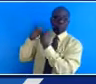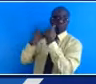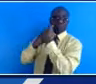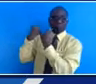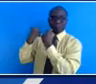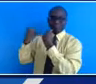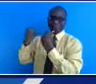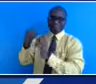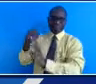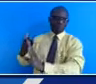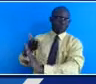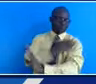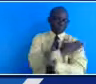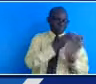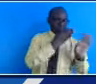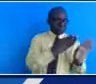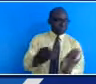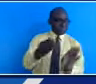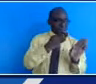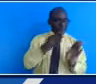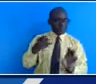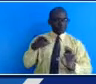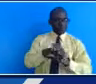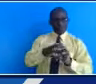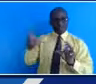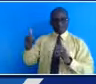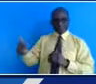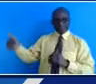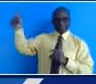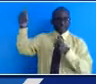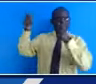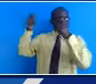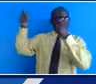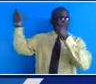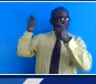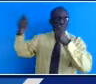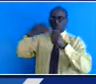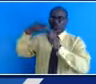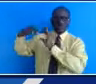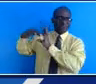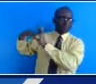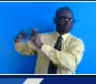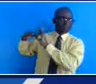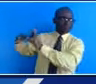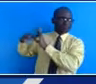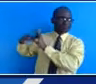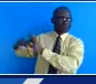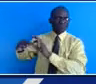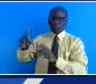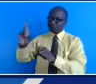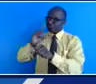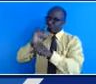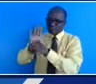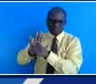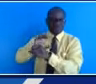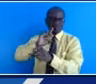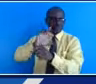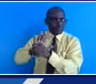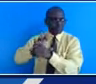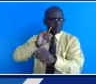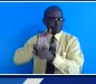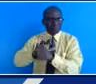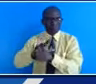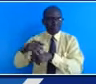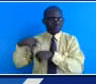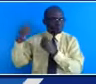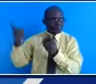is as strong as ever. And we need that from our leaders. So thank you for all that you have been doing and your administration. At the Business Council of Westchester, we